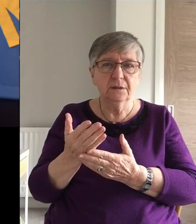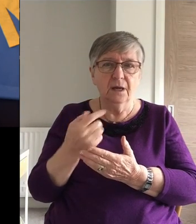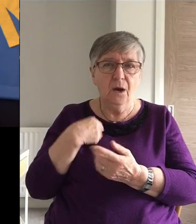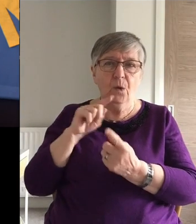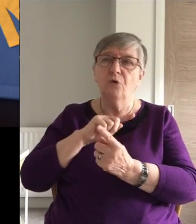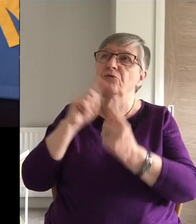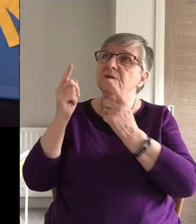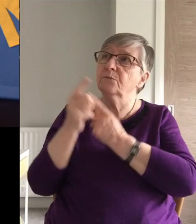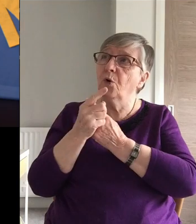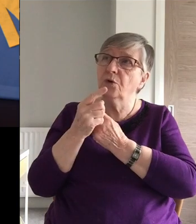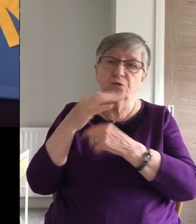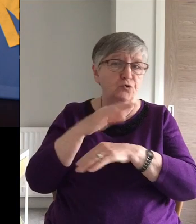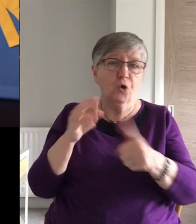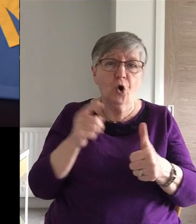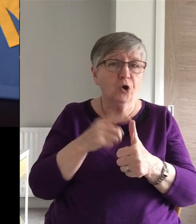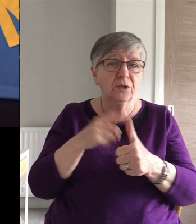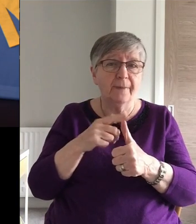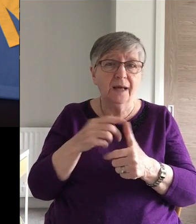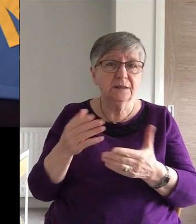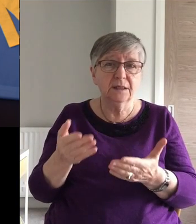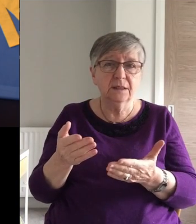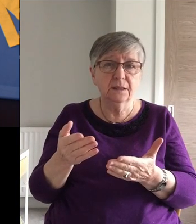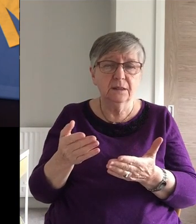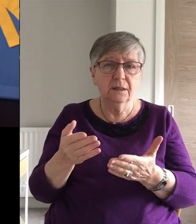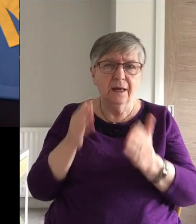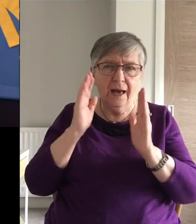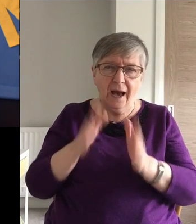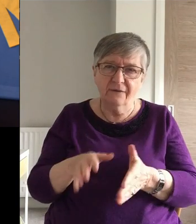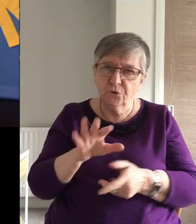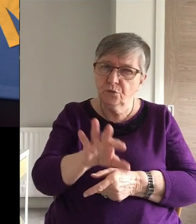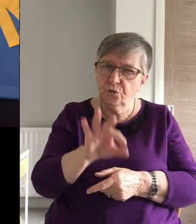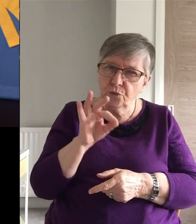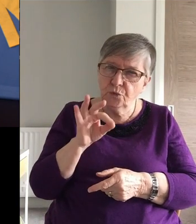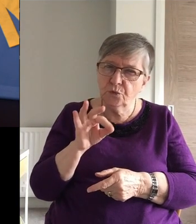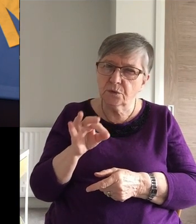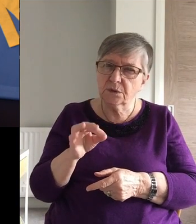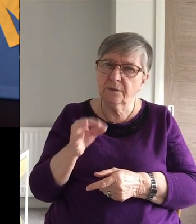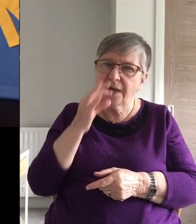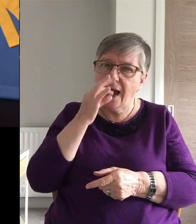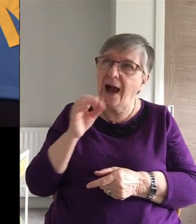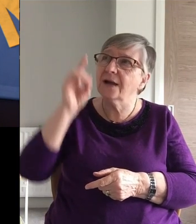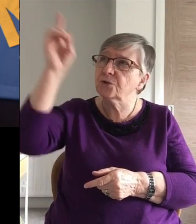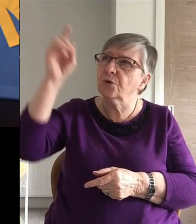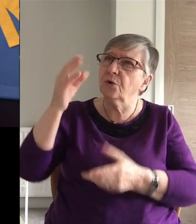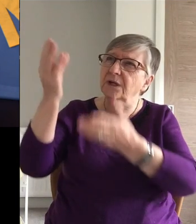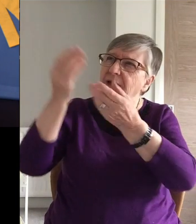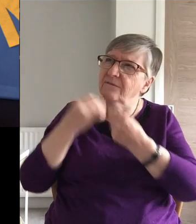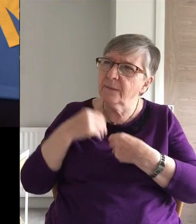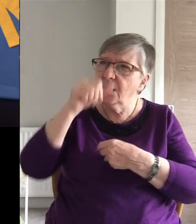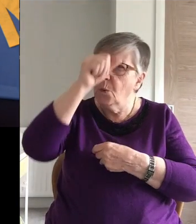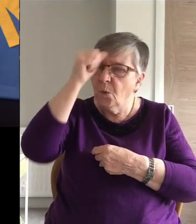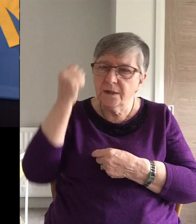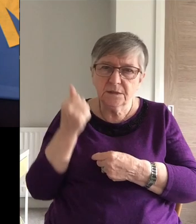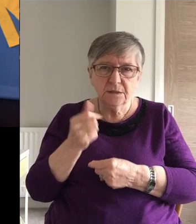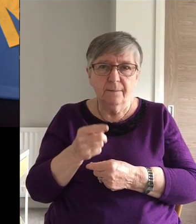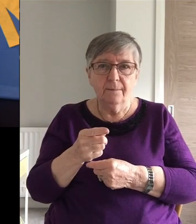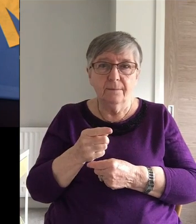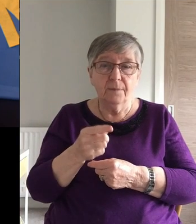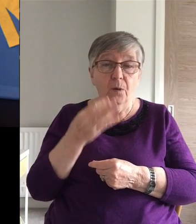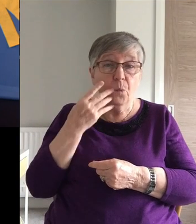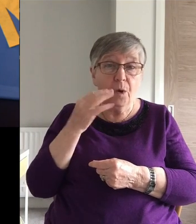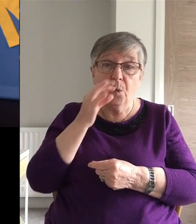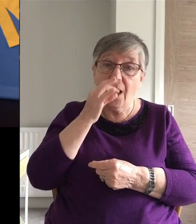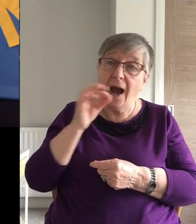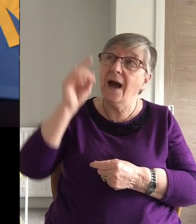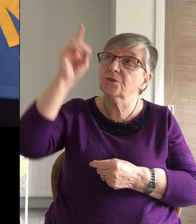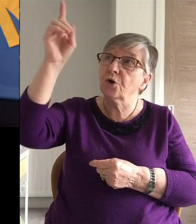Our response is not something automatic. We need to discern, need to choose, need to ask for wisdom. And notice verse 5, when we ask